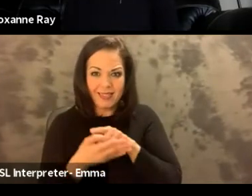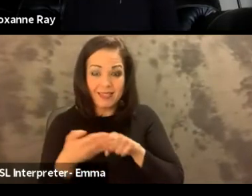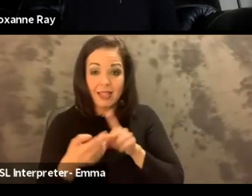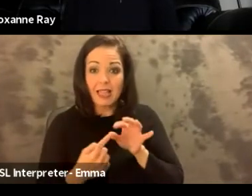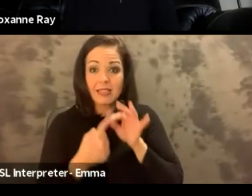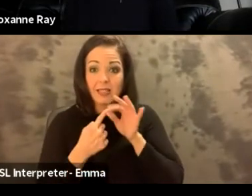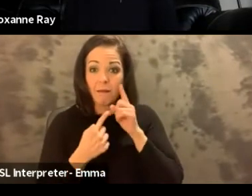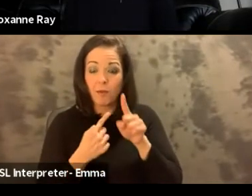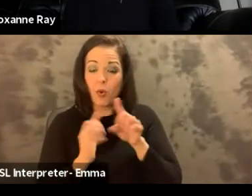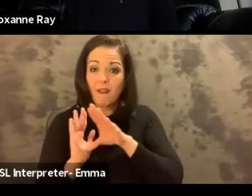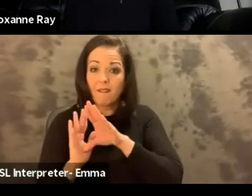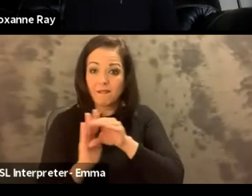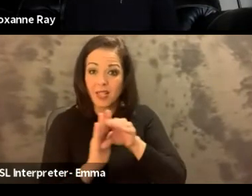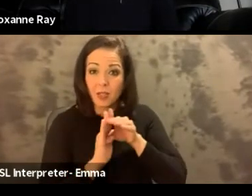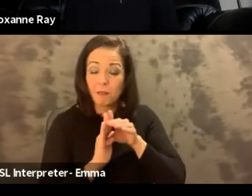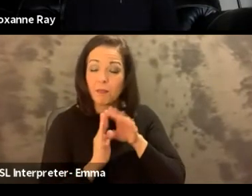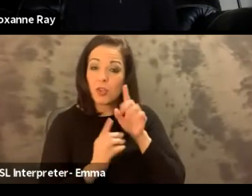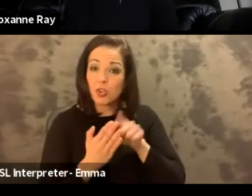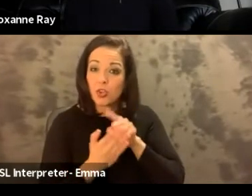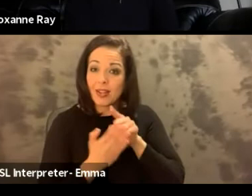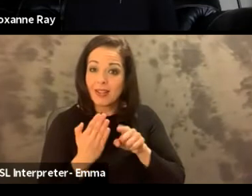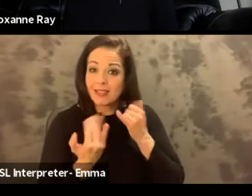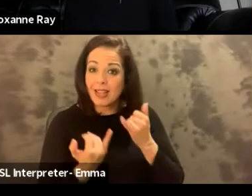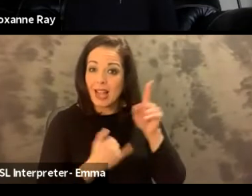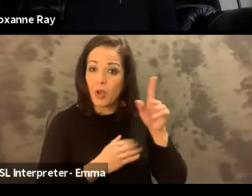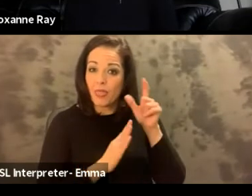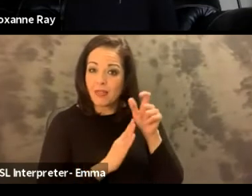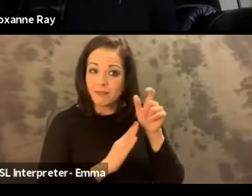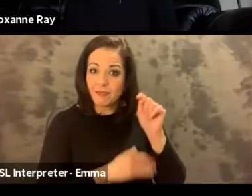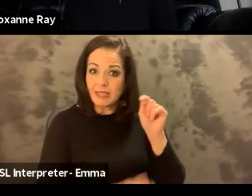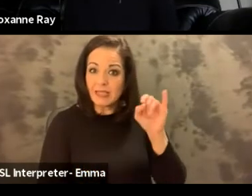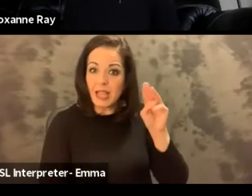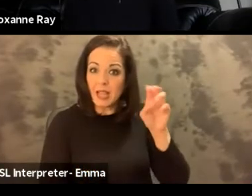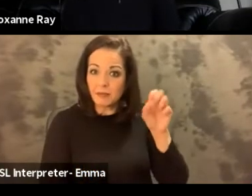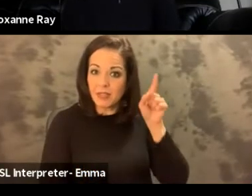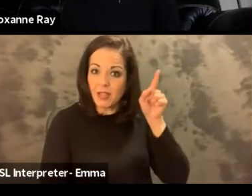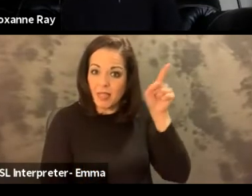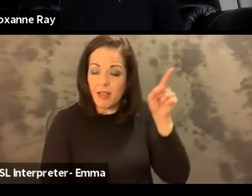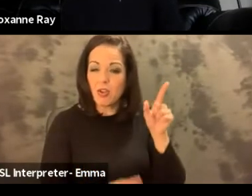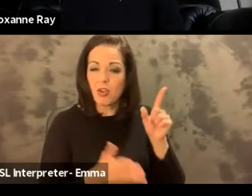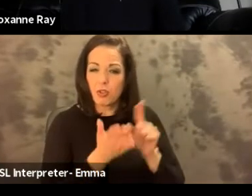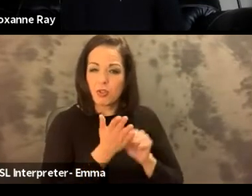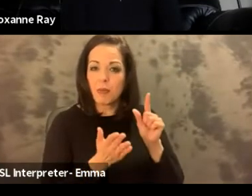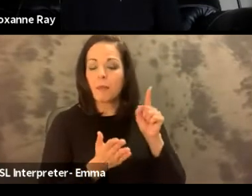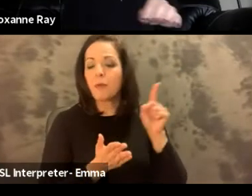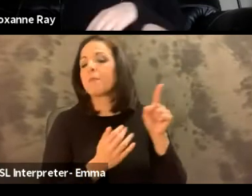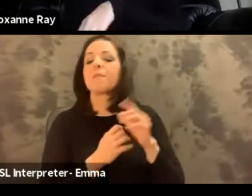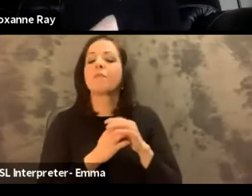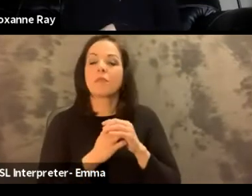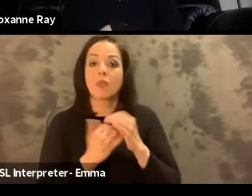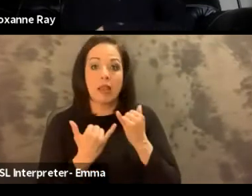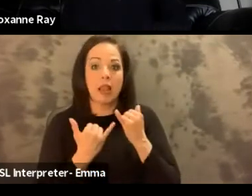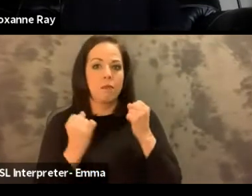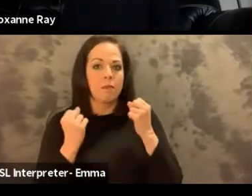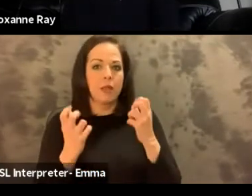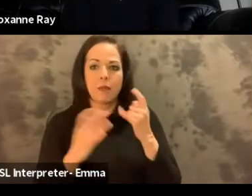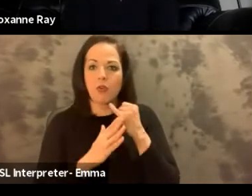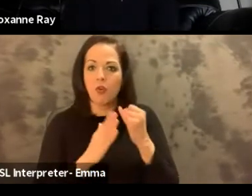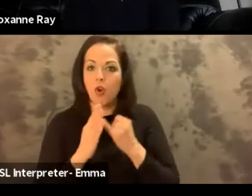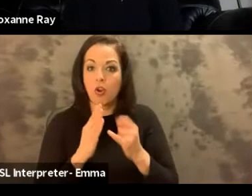critic at the Times. And we have a number of people who are arts writers on the